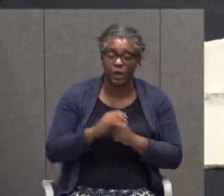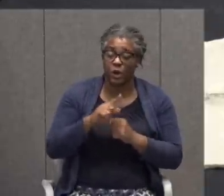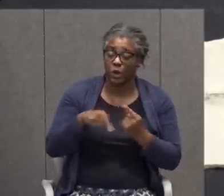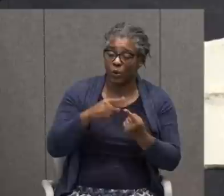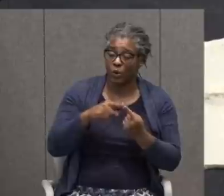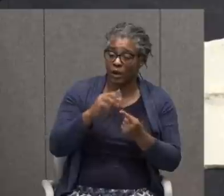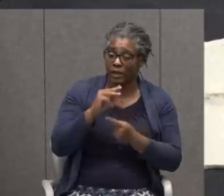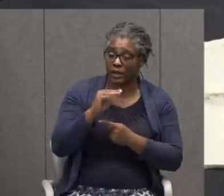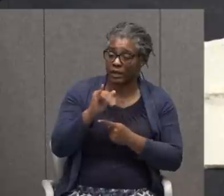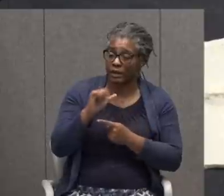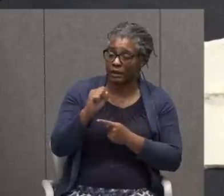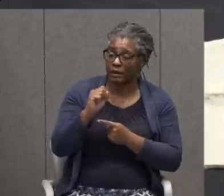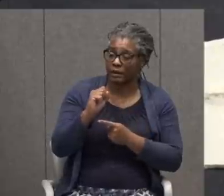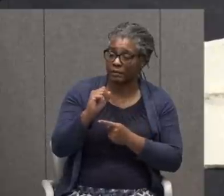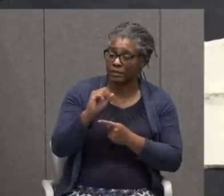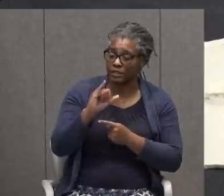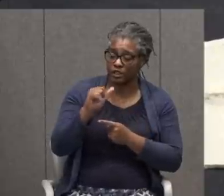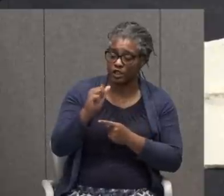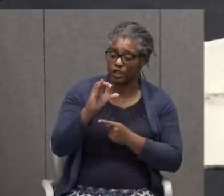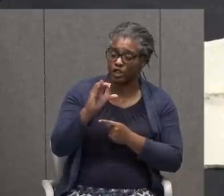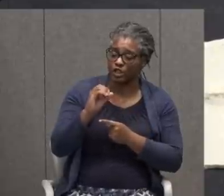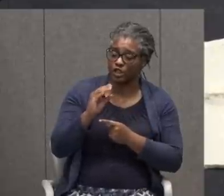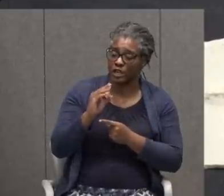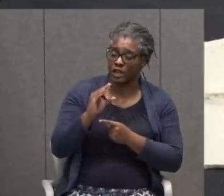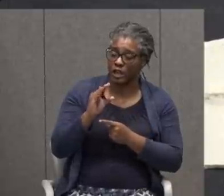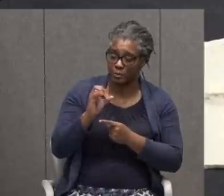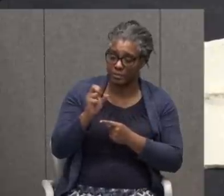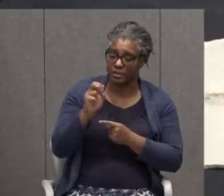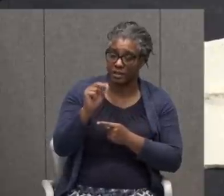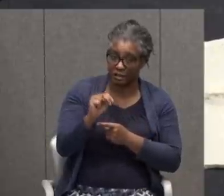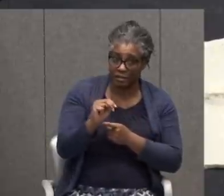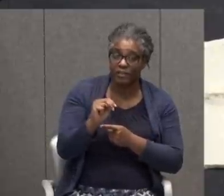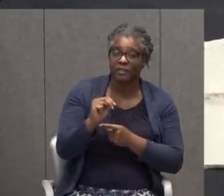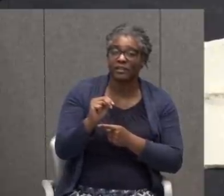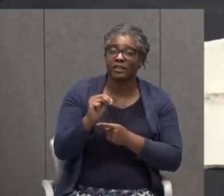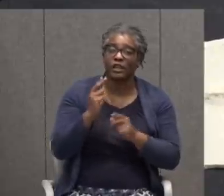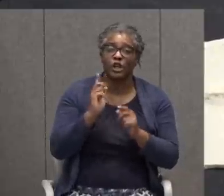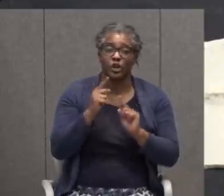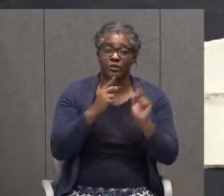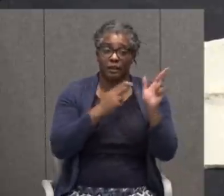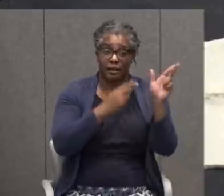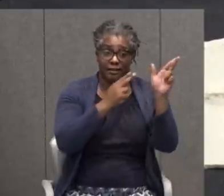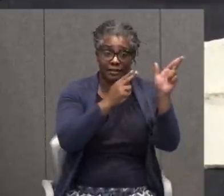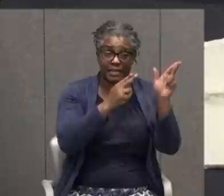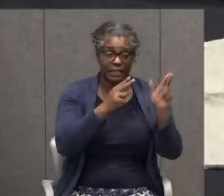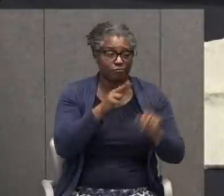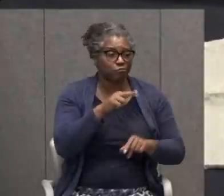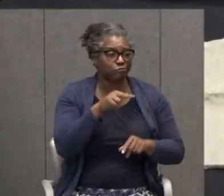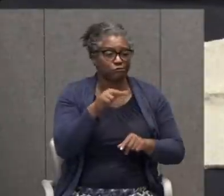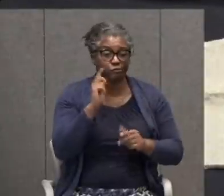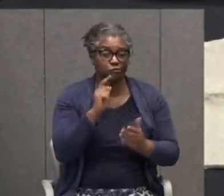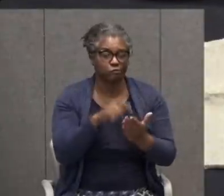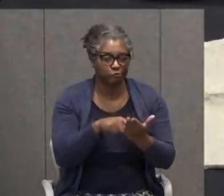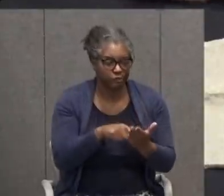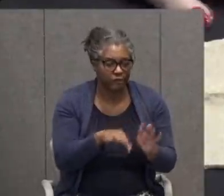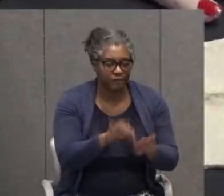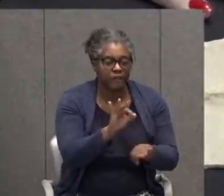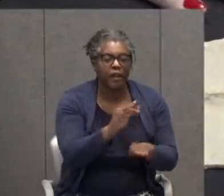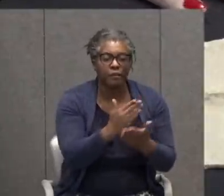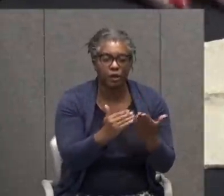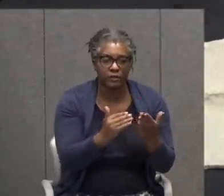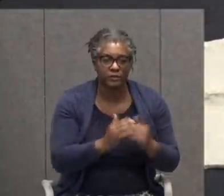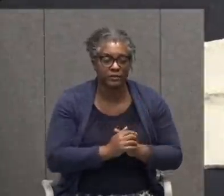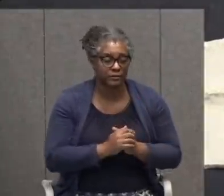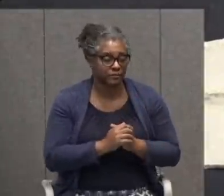pieces of animals and shells that fit together. So that's cool. So be on the lookout for that. Well, you know, in